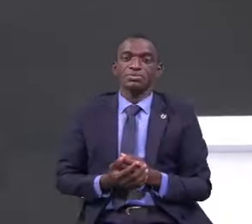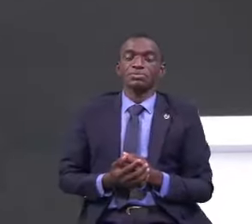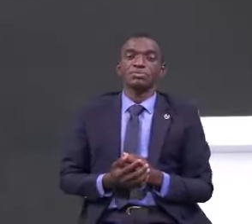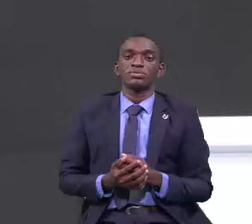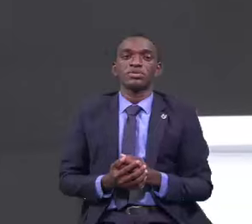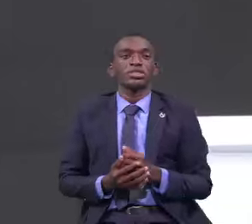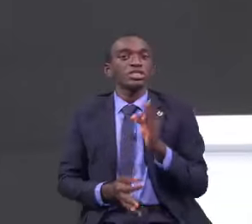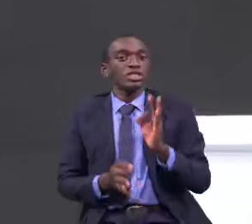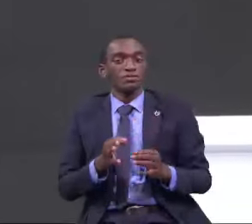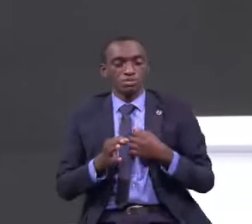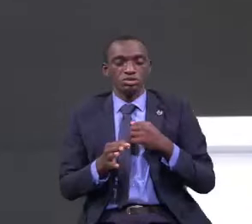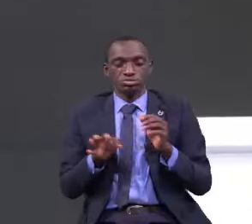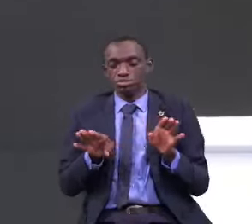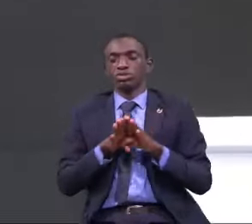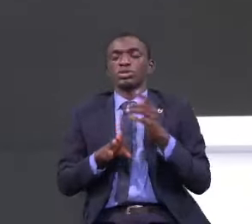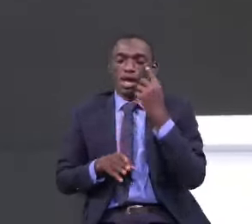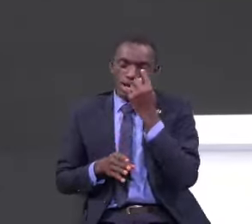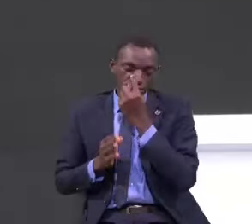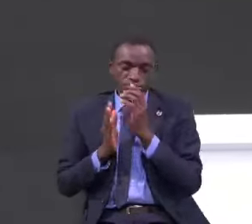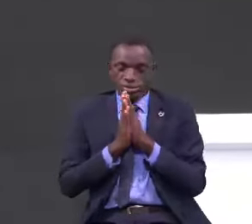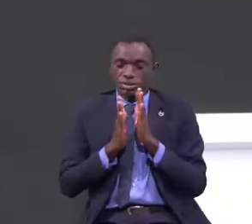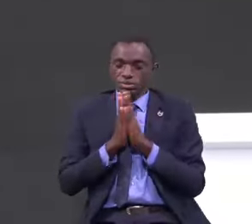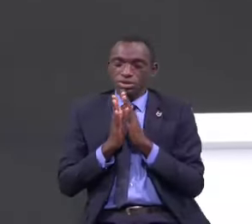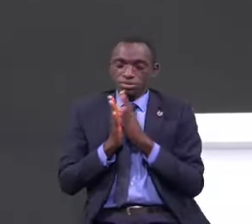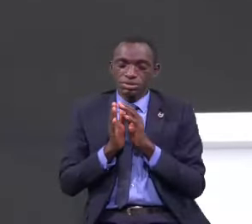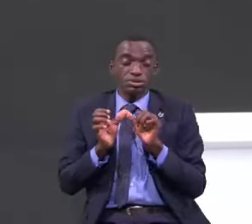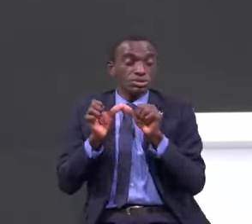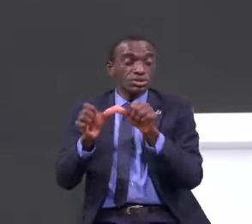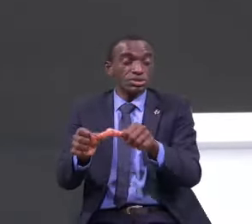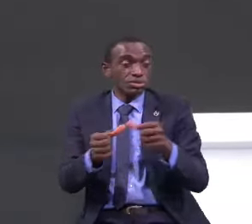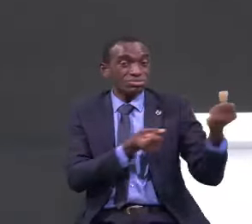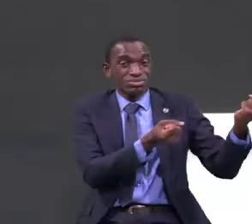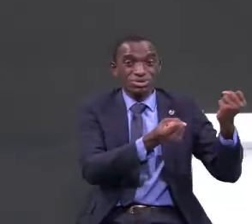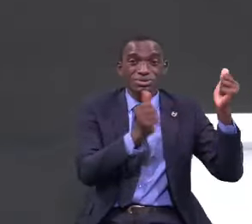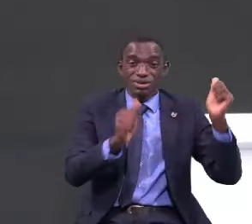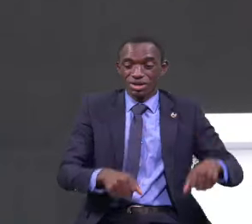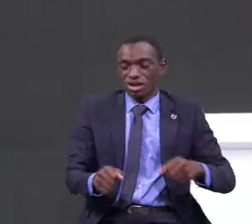If you close your eyes and you're praying, that vehicle can crush you.